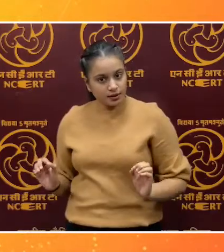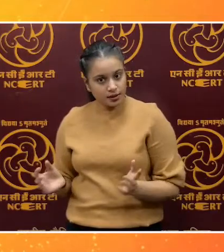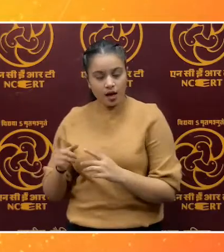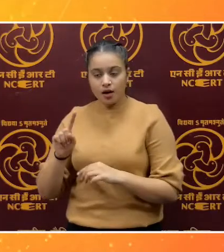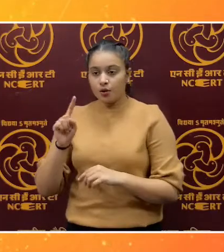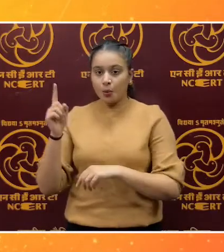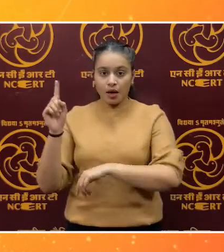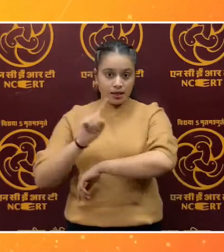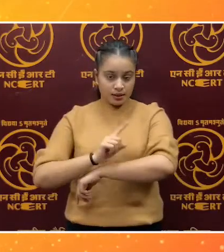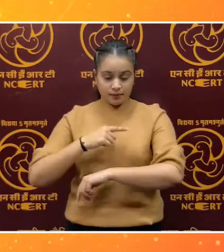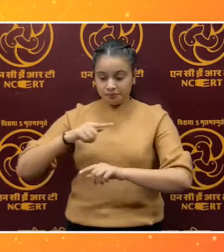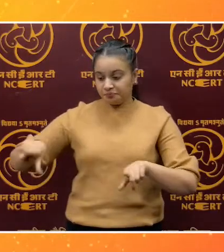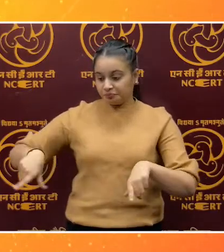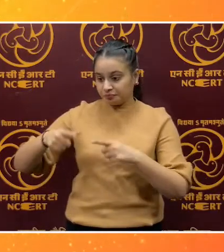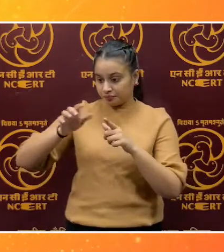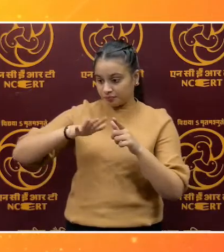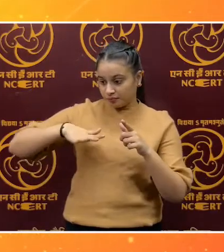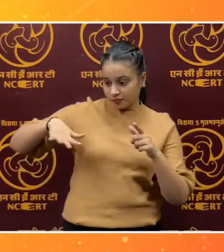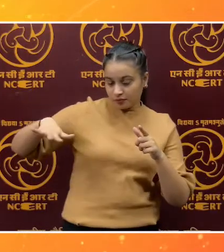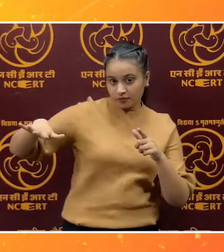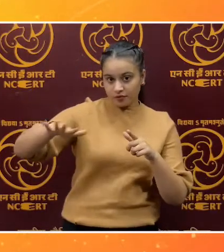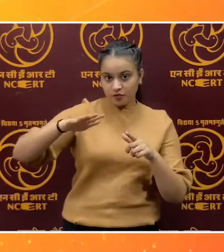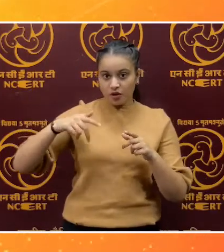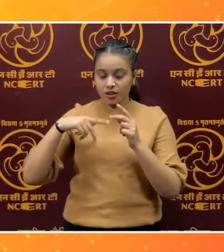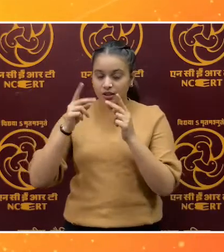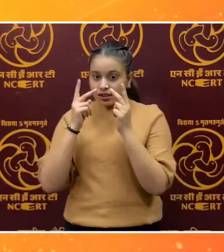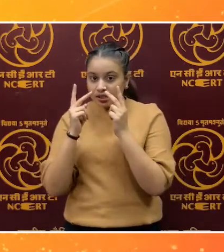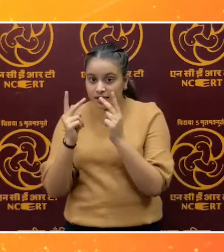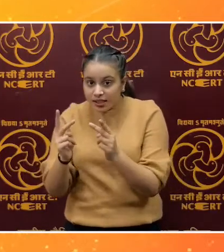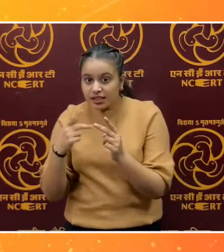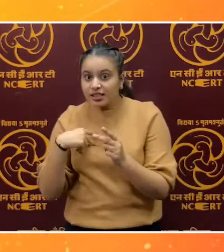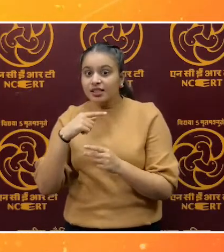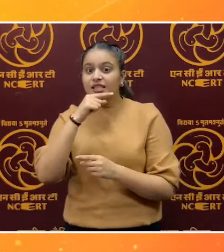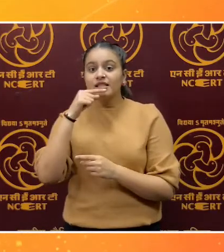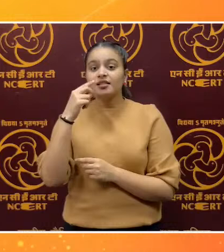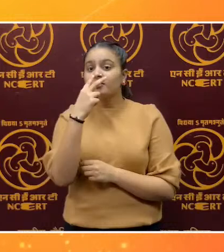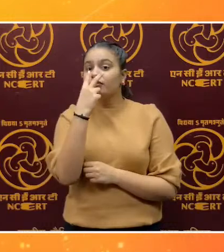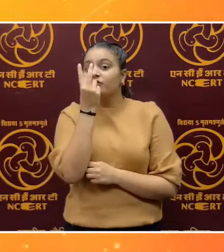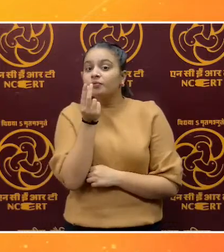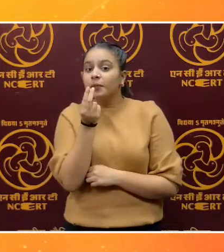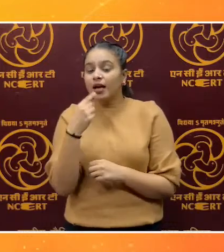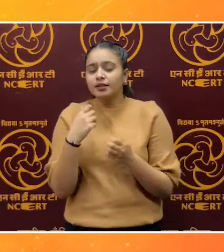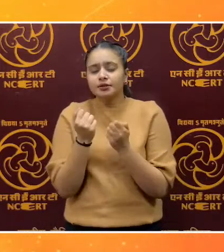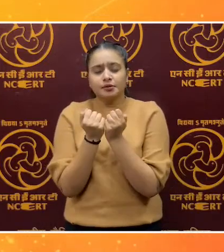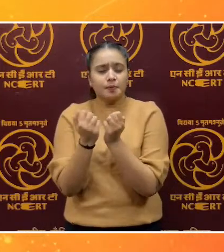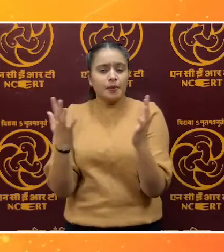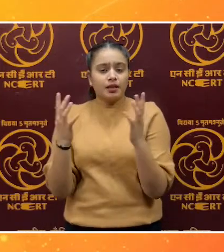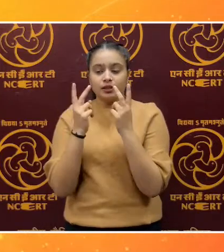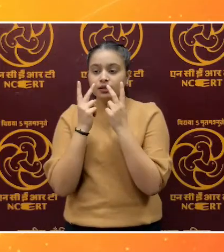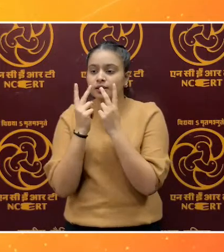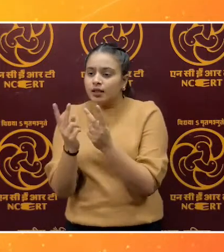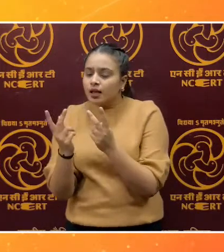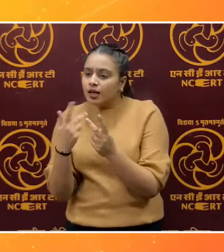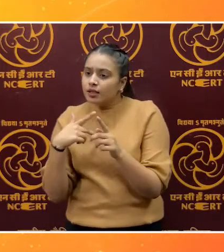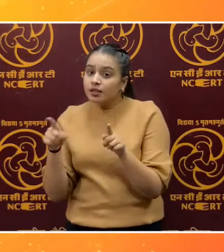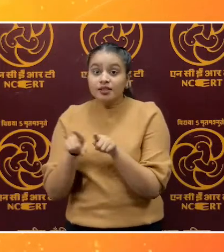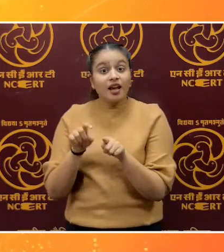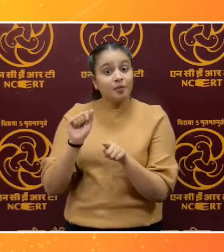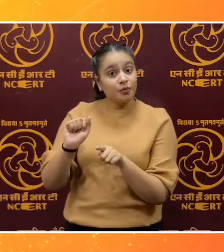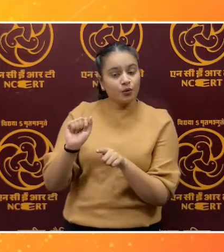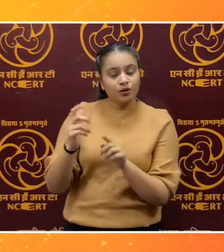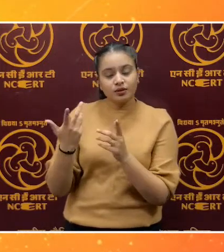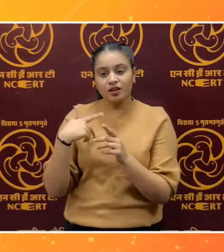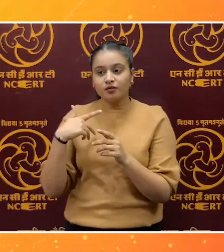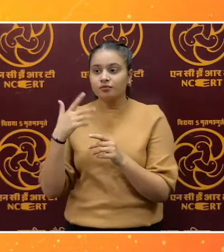forest, he saw a flight of parrots with the same color as his pet. He walked up to the tree and said,